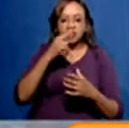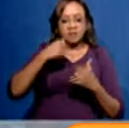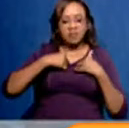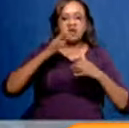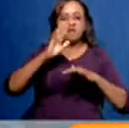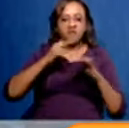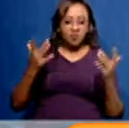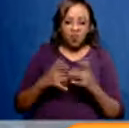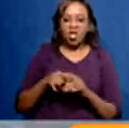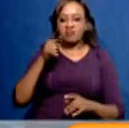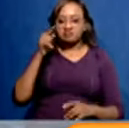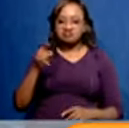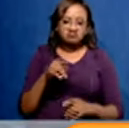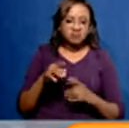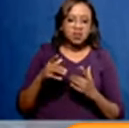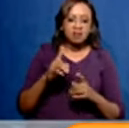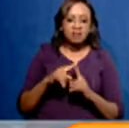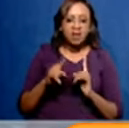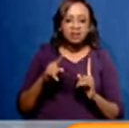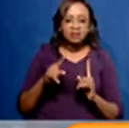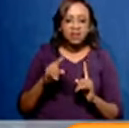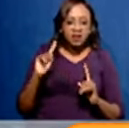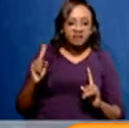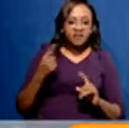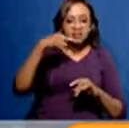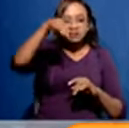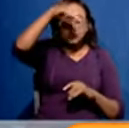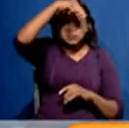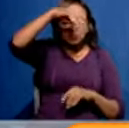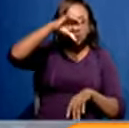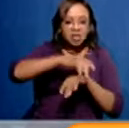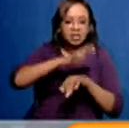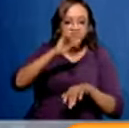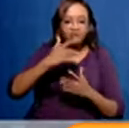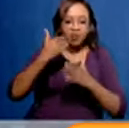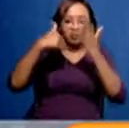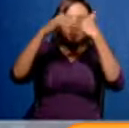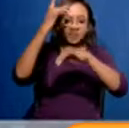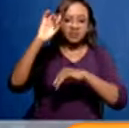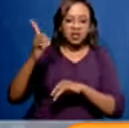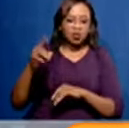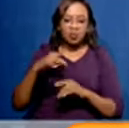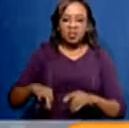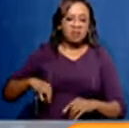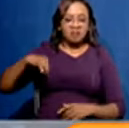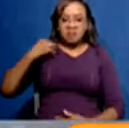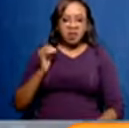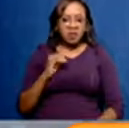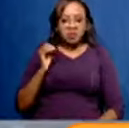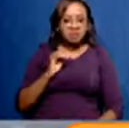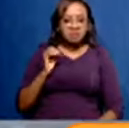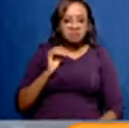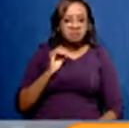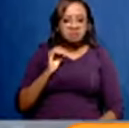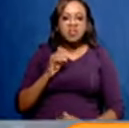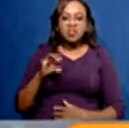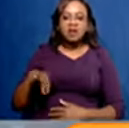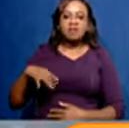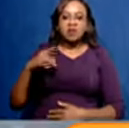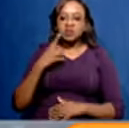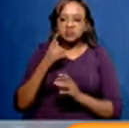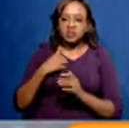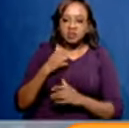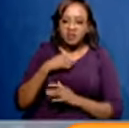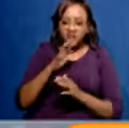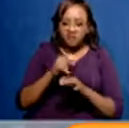first degree, which was probably UON, which is, you know, rather strange, rather than the other way around, where they feel more patriotic being here. Well,